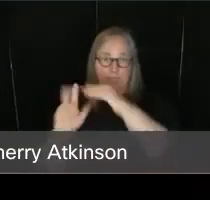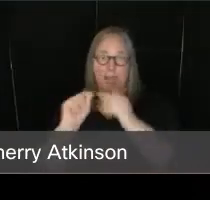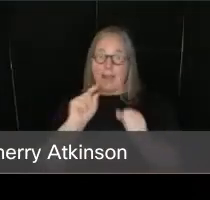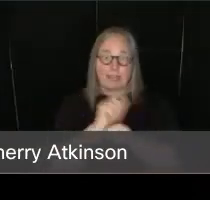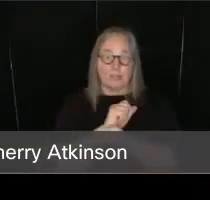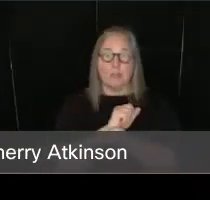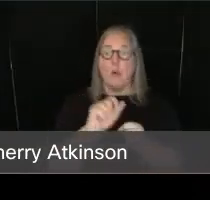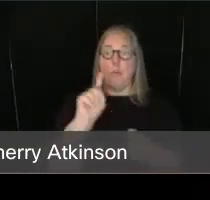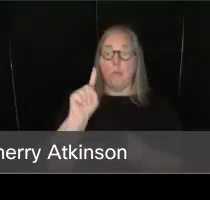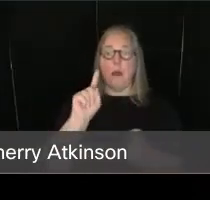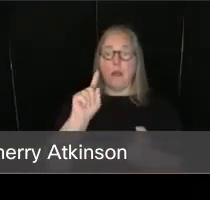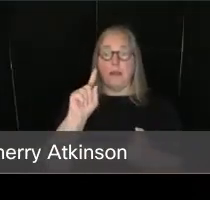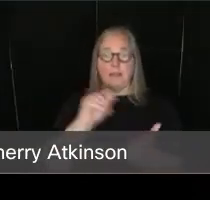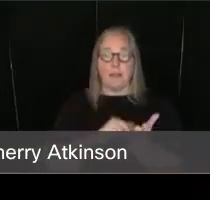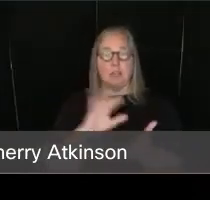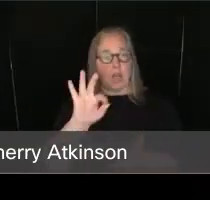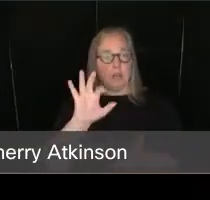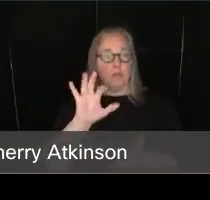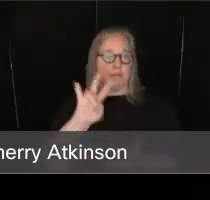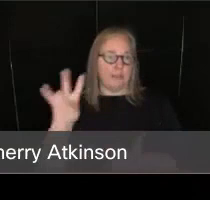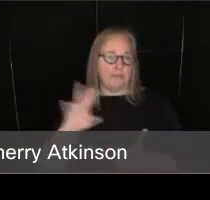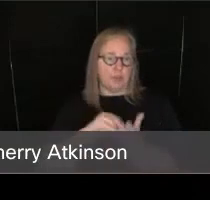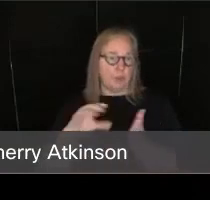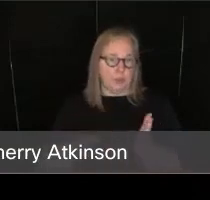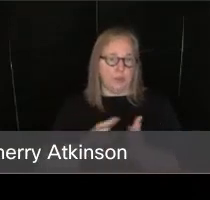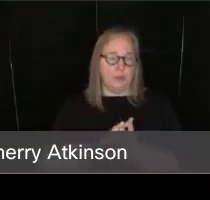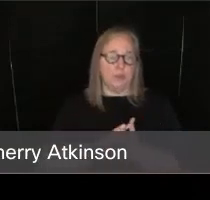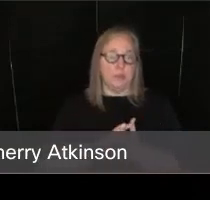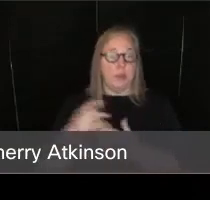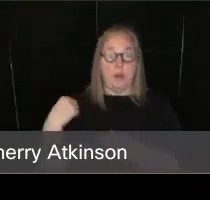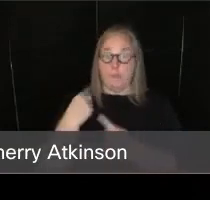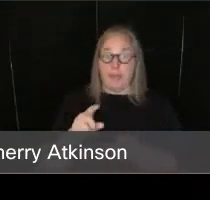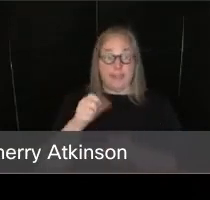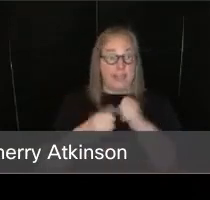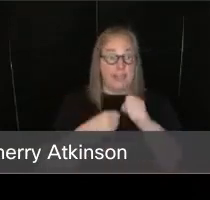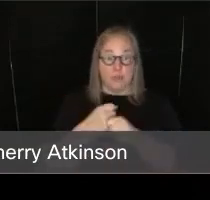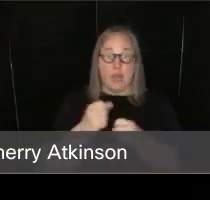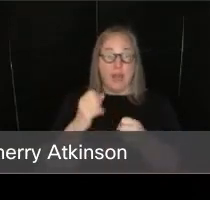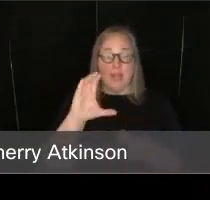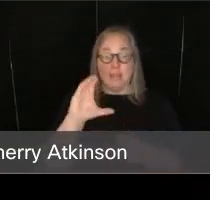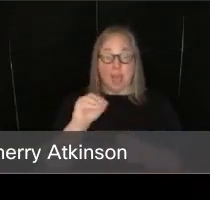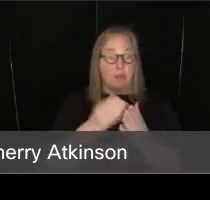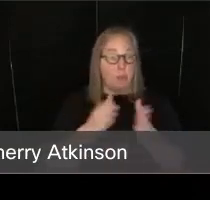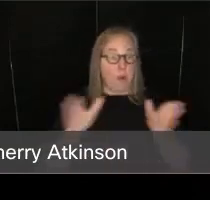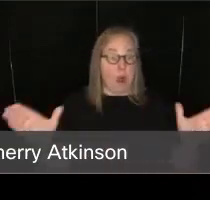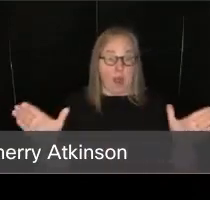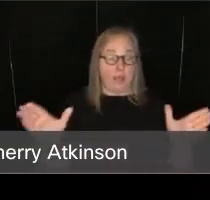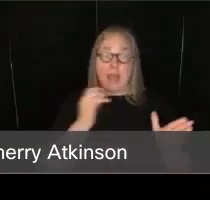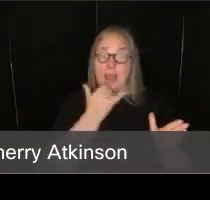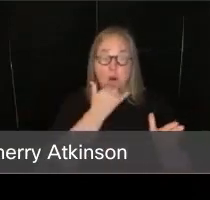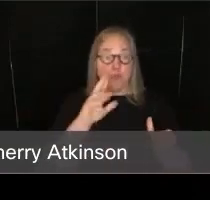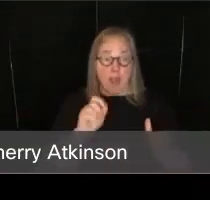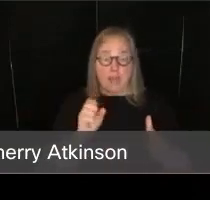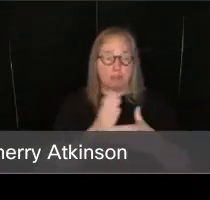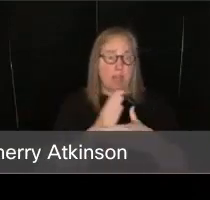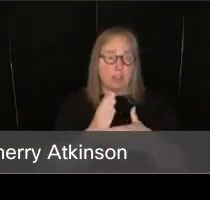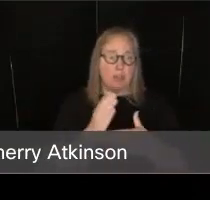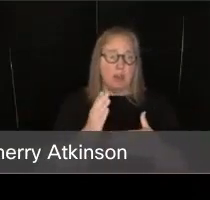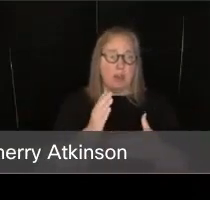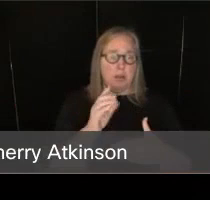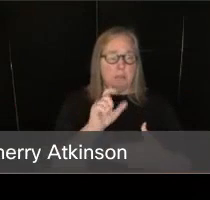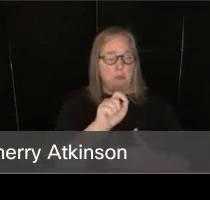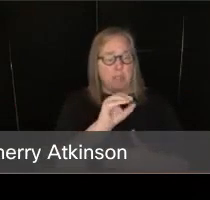1,977 students. Over the past 10 years, the countywide error rate has ranged from 0.05%